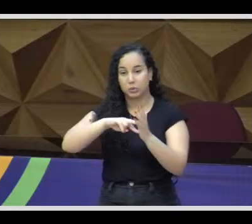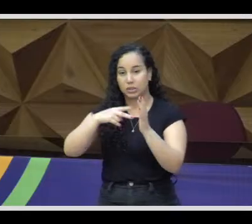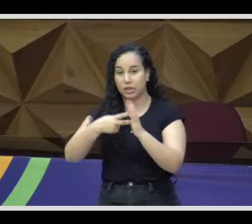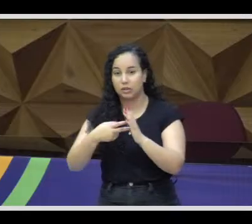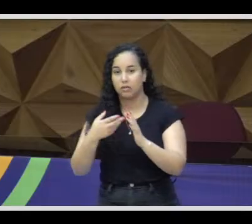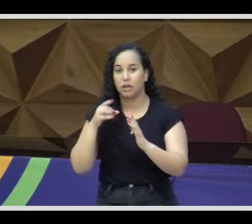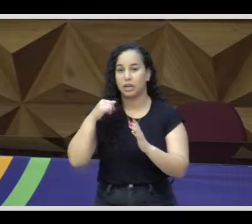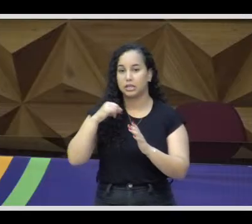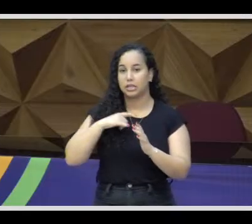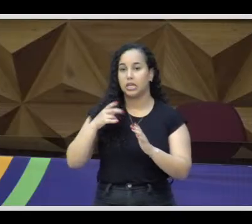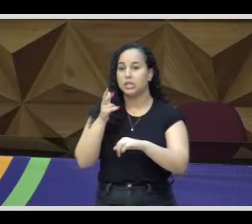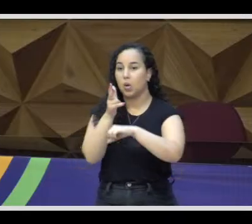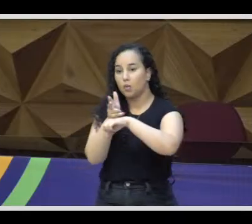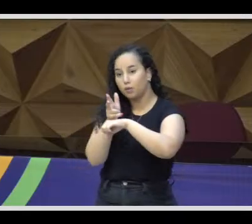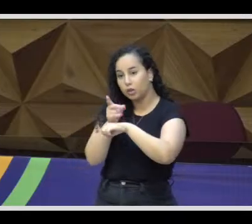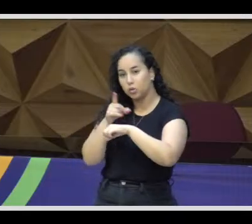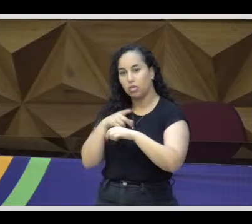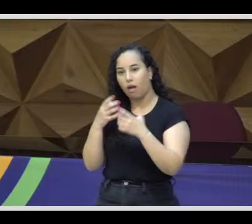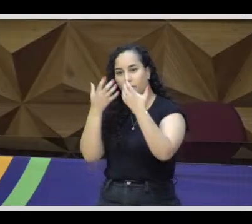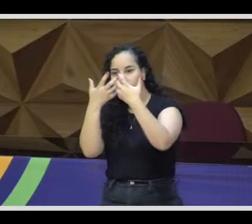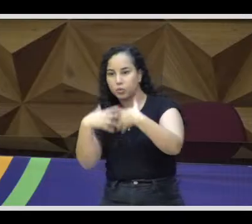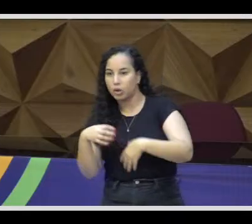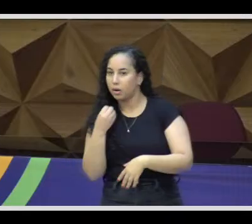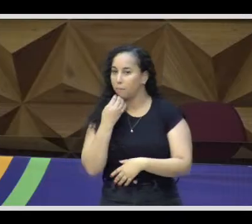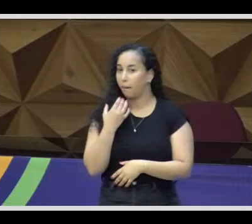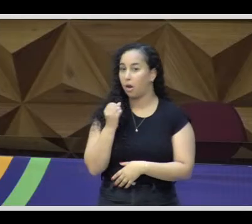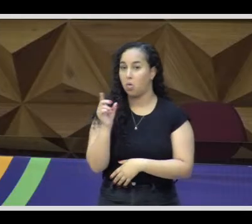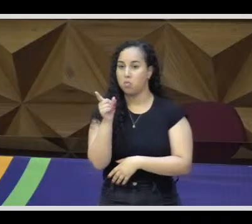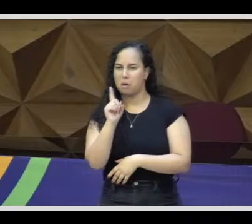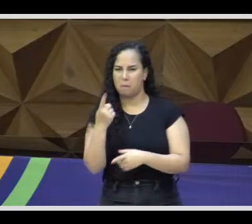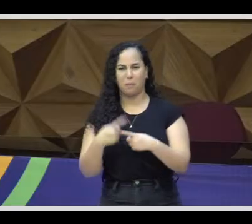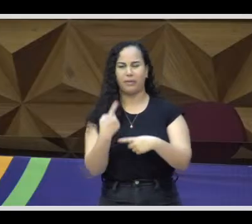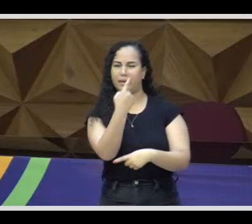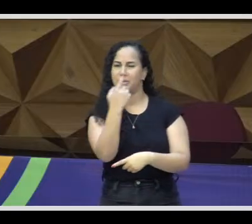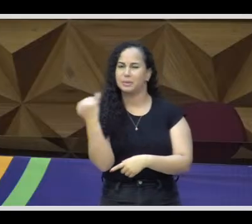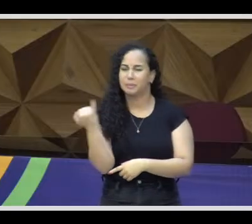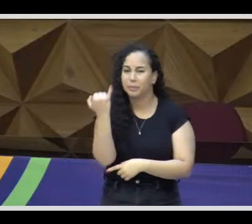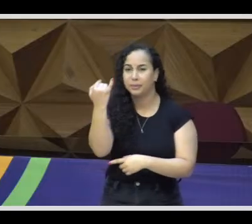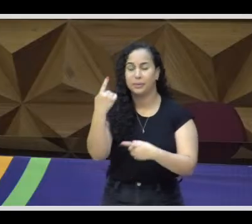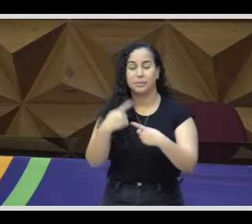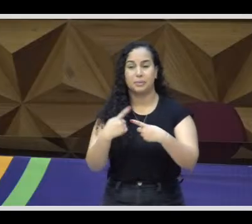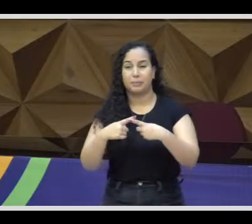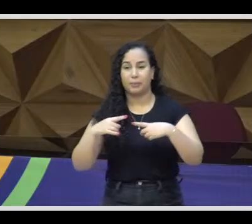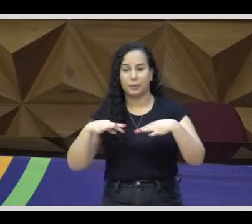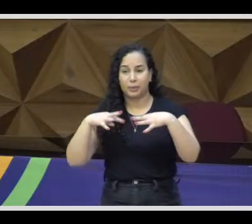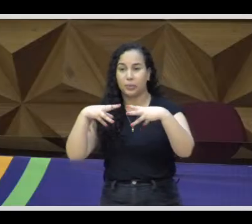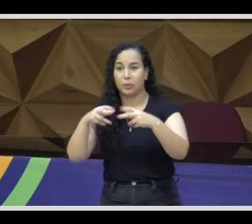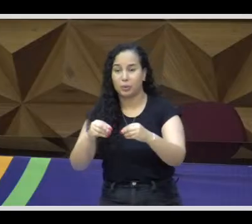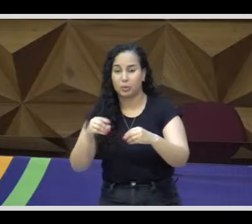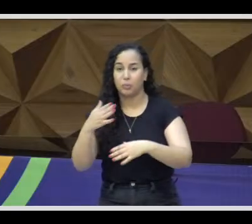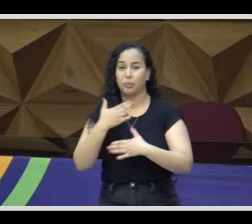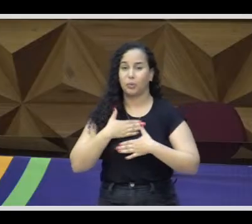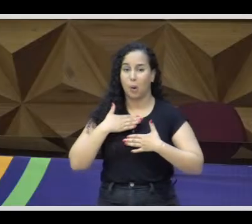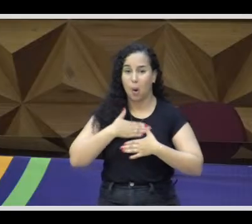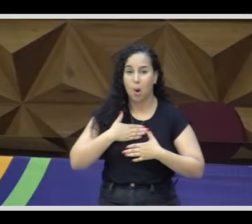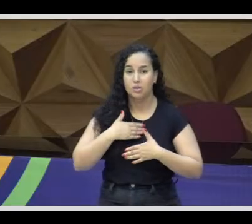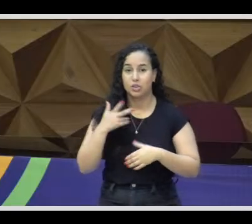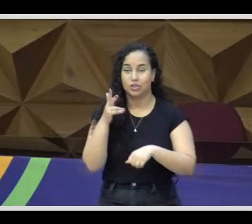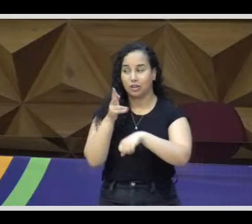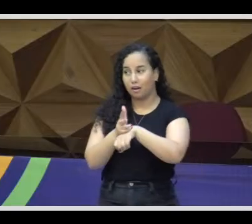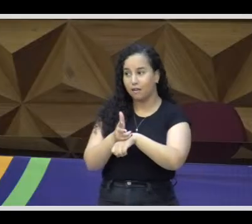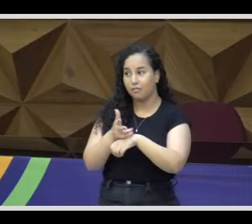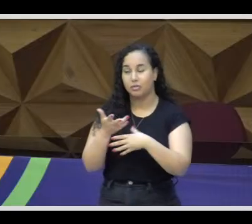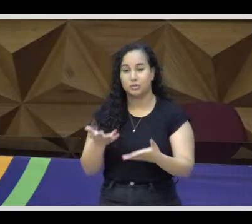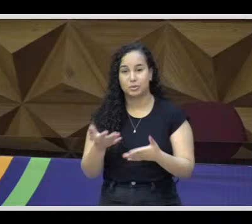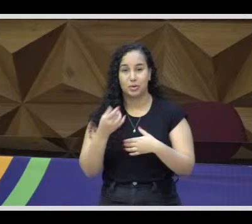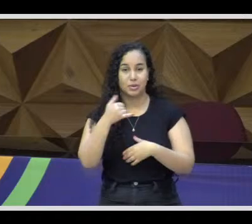your video really is working well or not. Why is that important? Because everybody now likes to record videos.